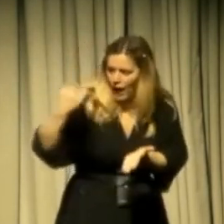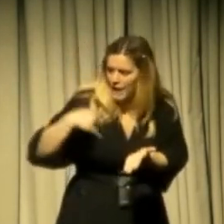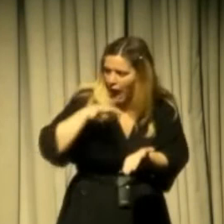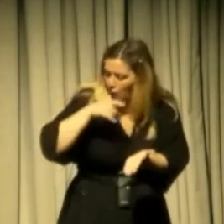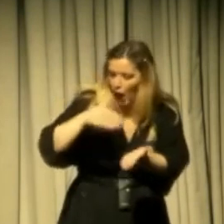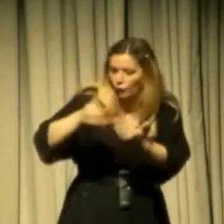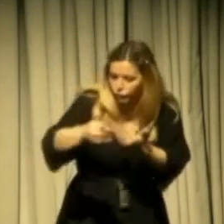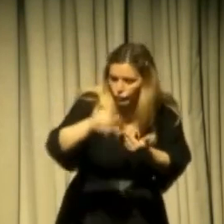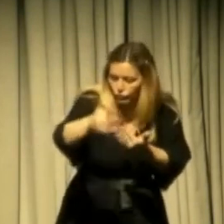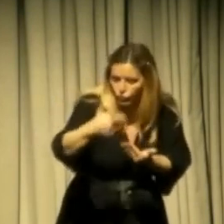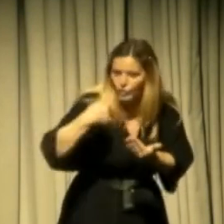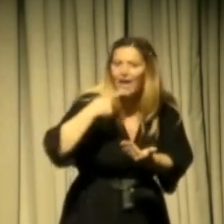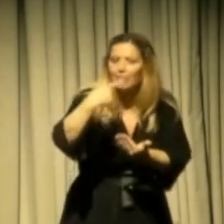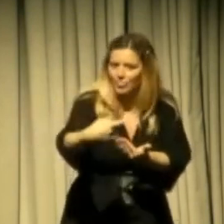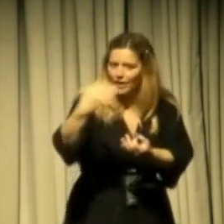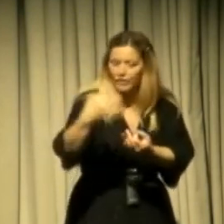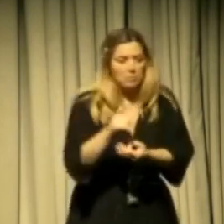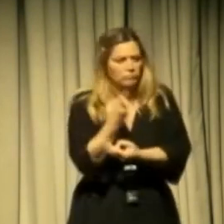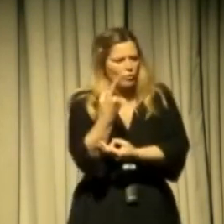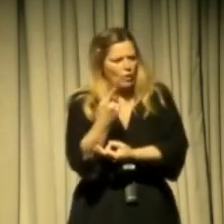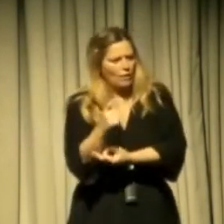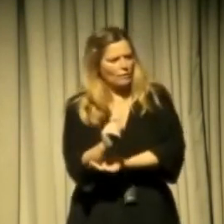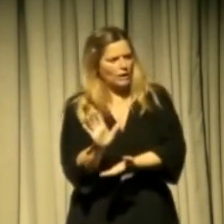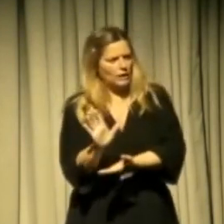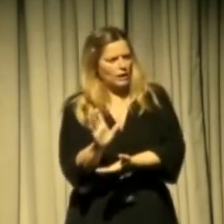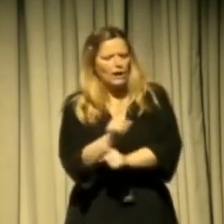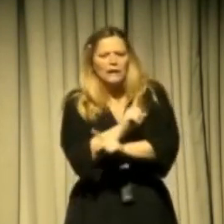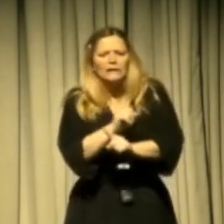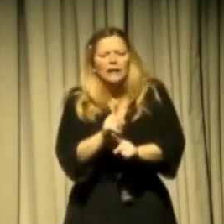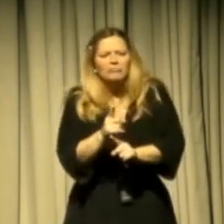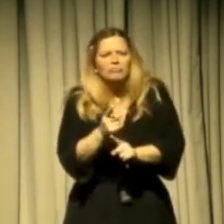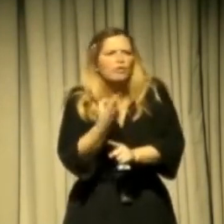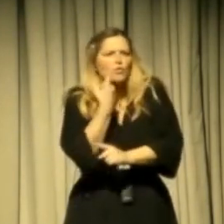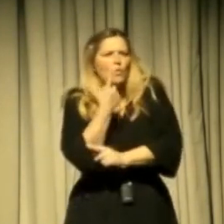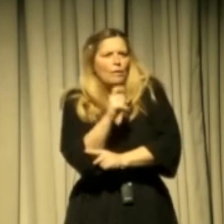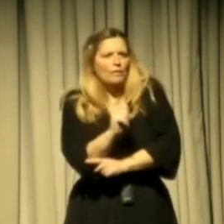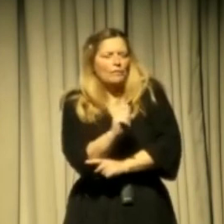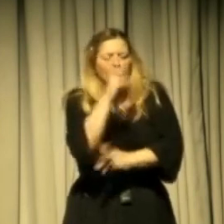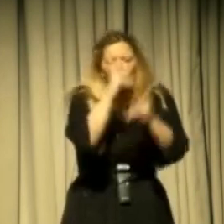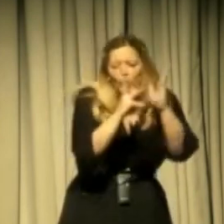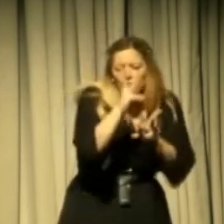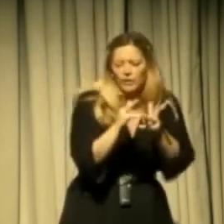So that's actually in a nutshell the whole process of doing trends as a trend watcher.